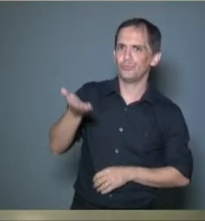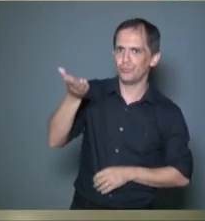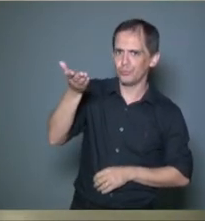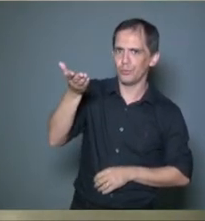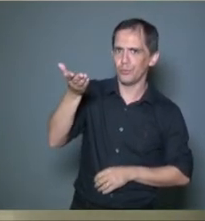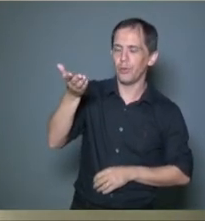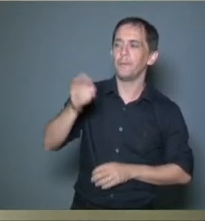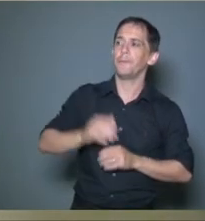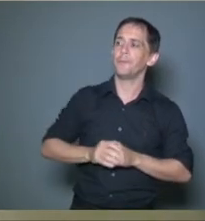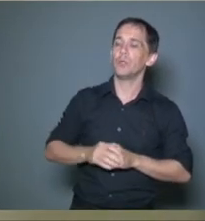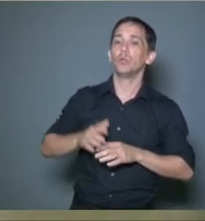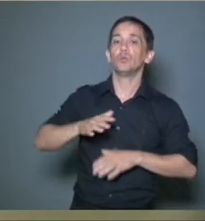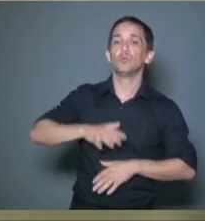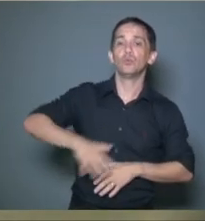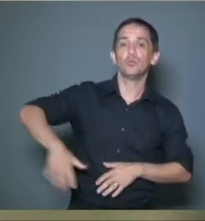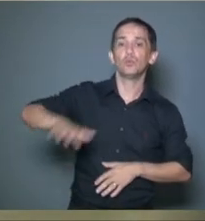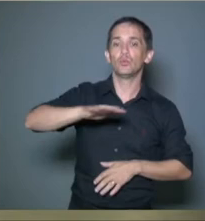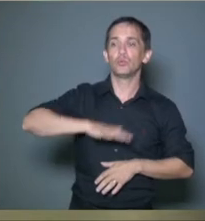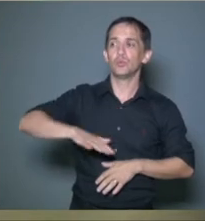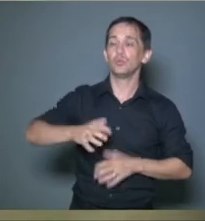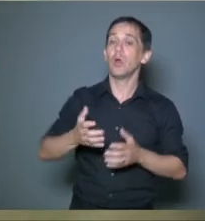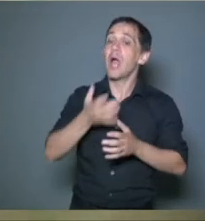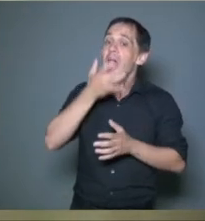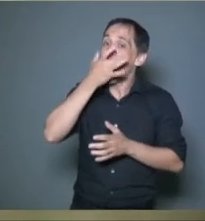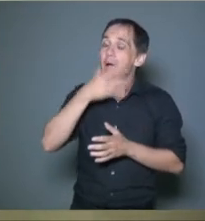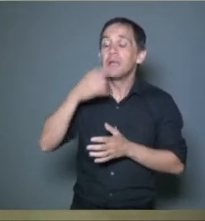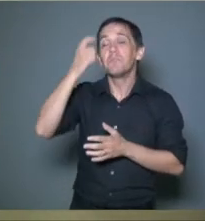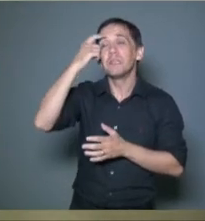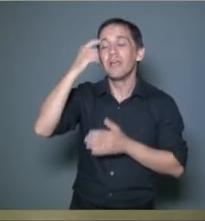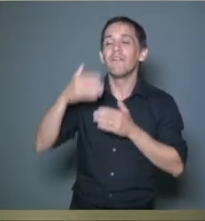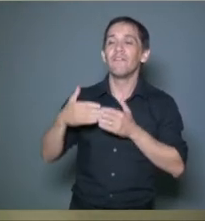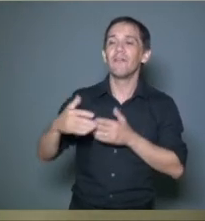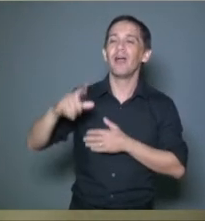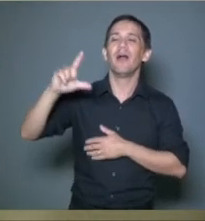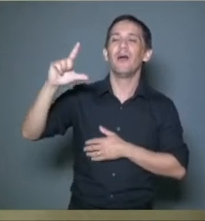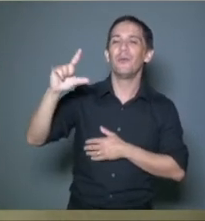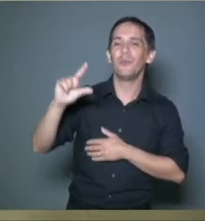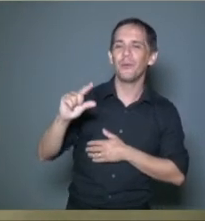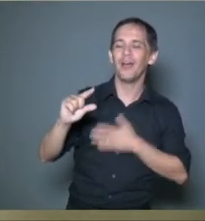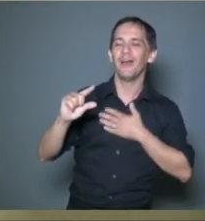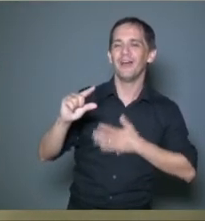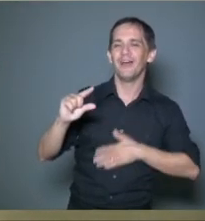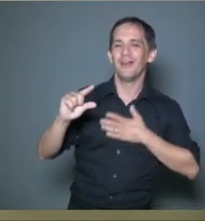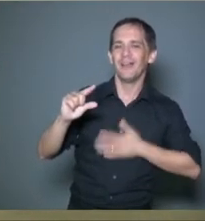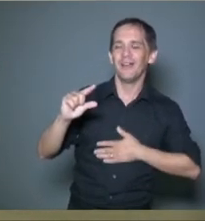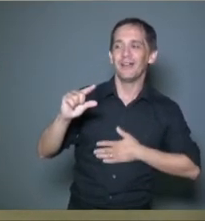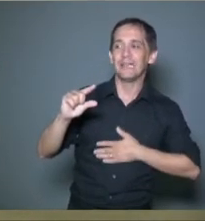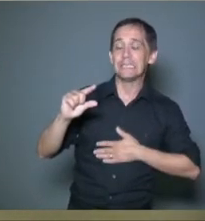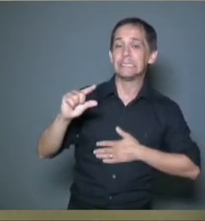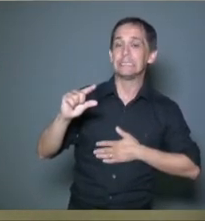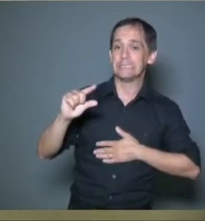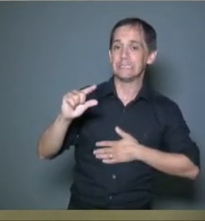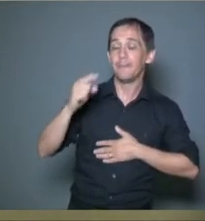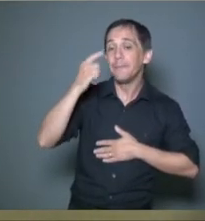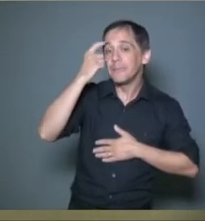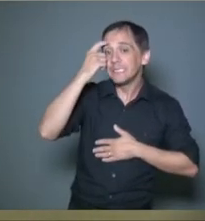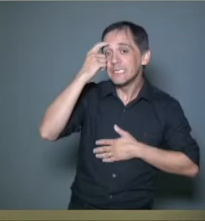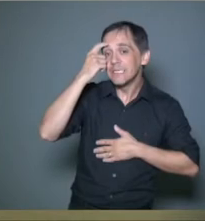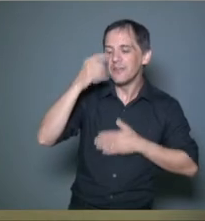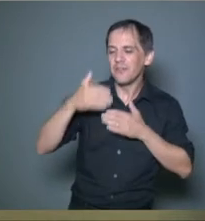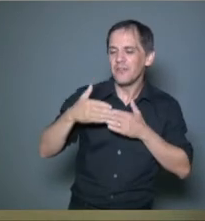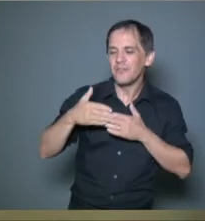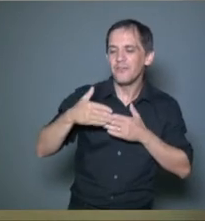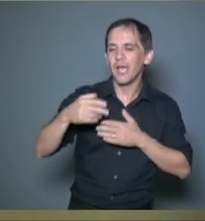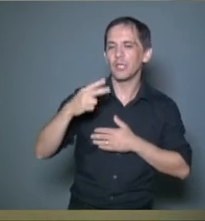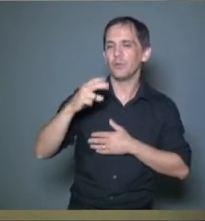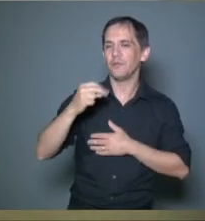they were on a downward trend, and everyone expected prices to go down over the year.